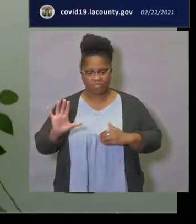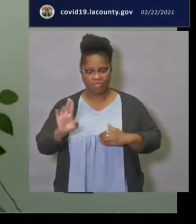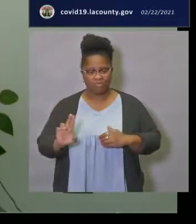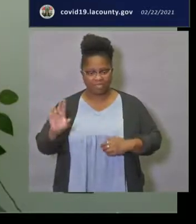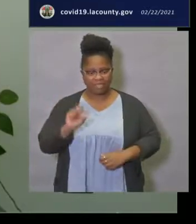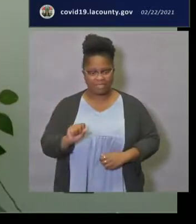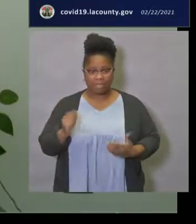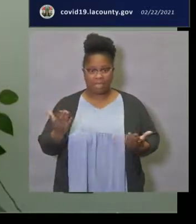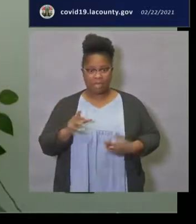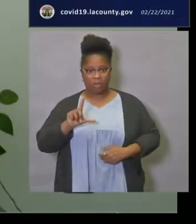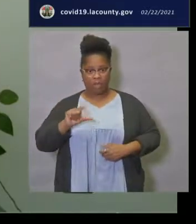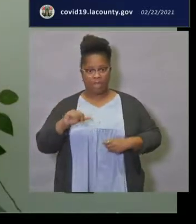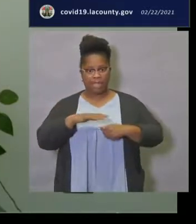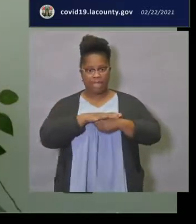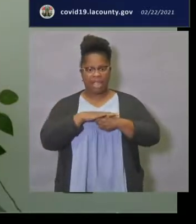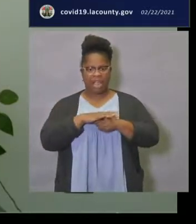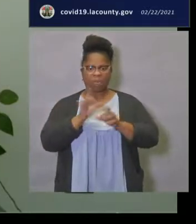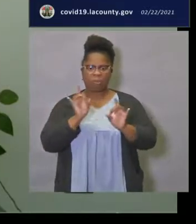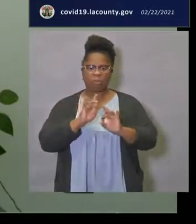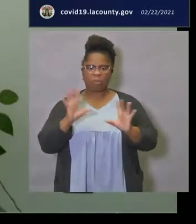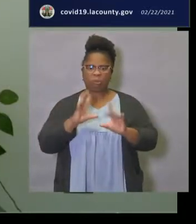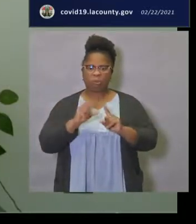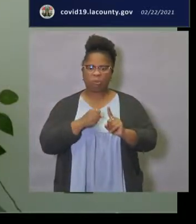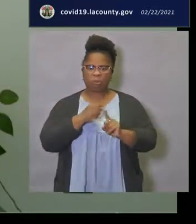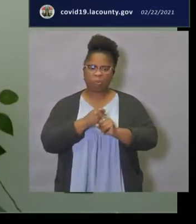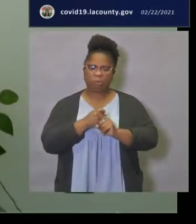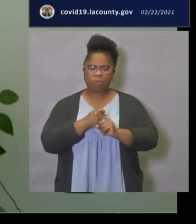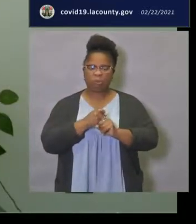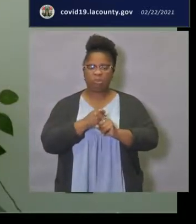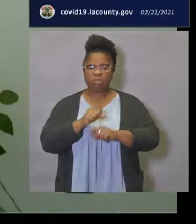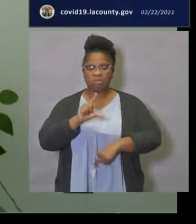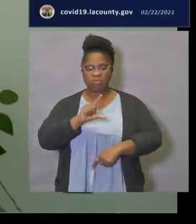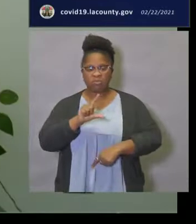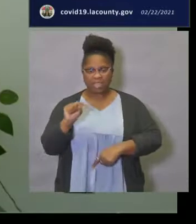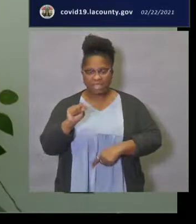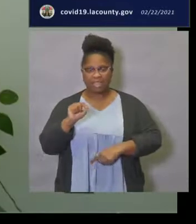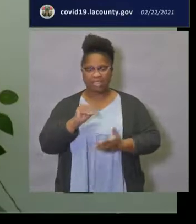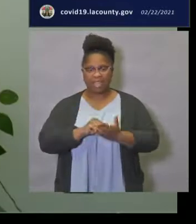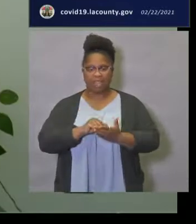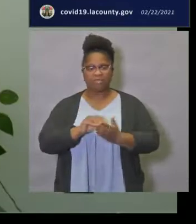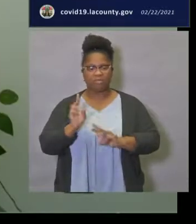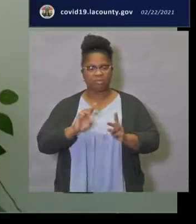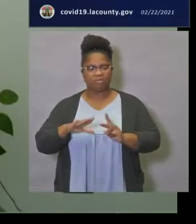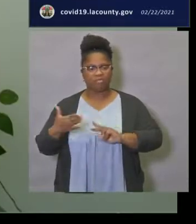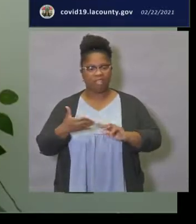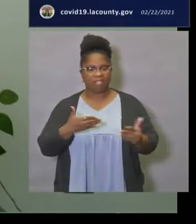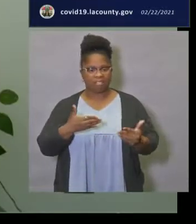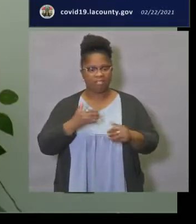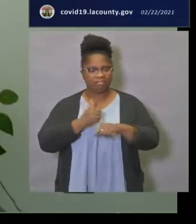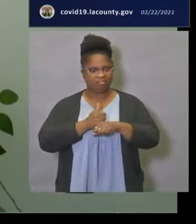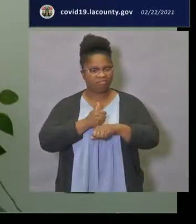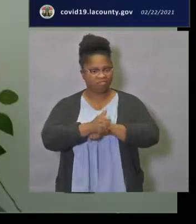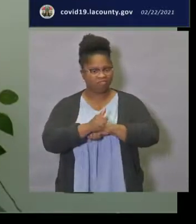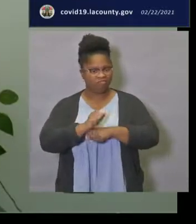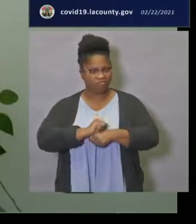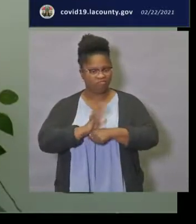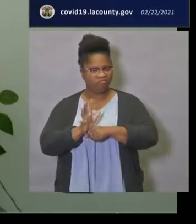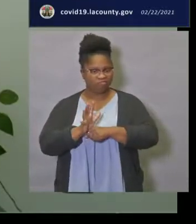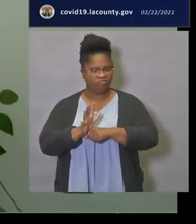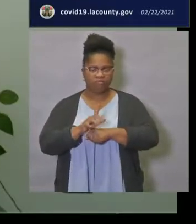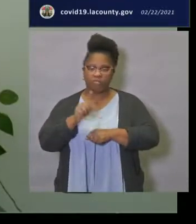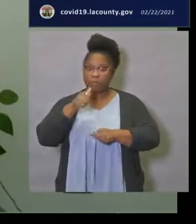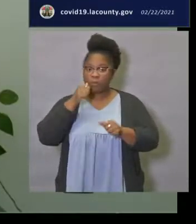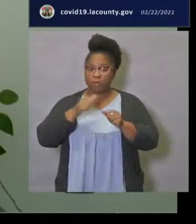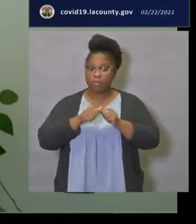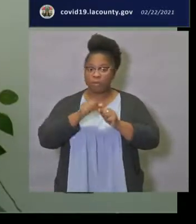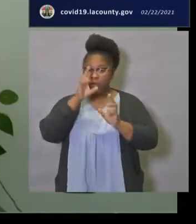we're approaching the terrible milestone of 20,000 deaths. Let us remember and honor all those who have passed with a moment